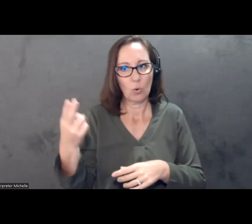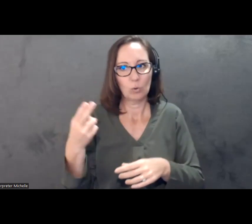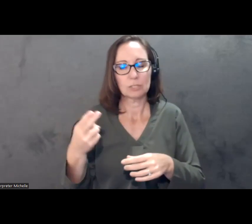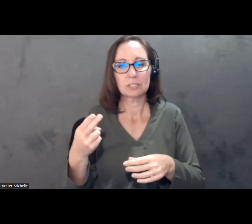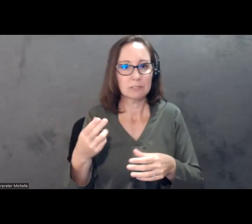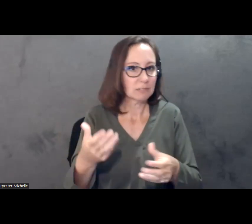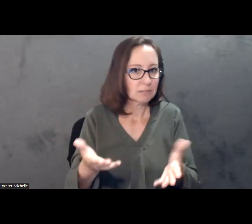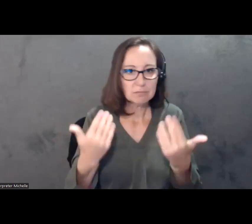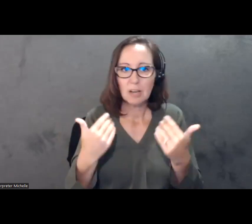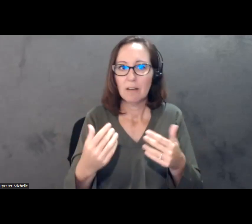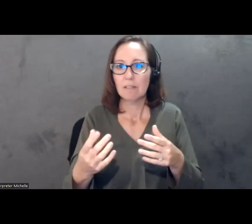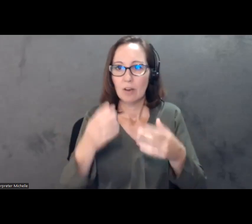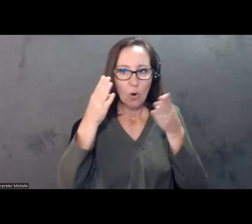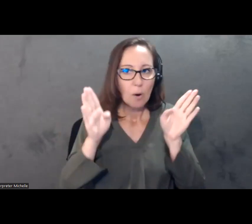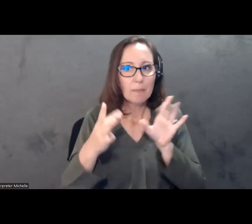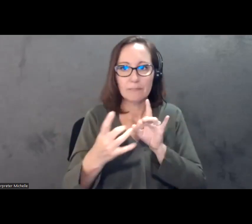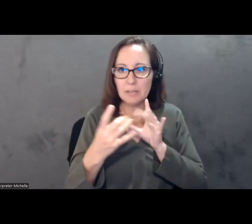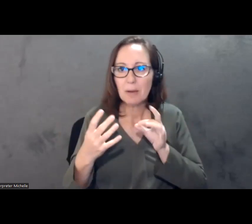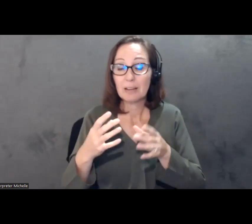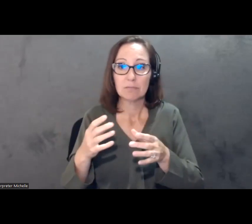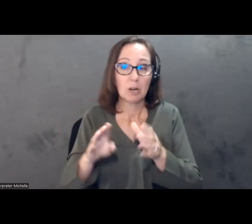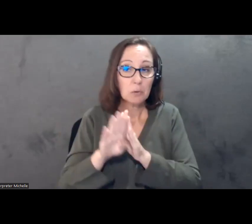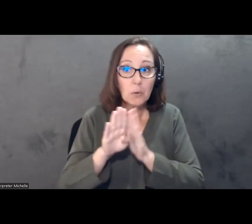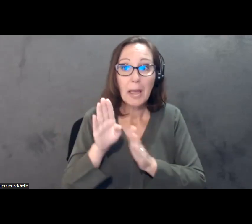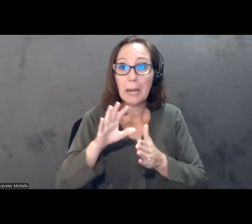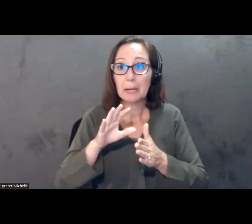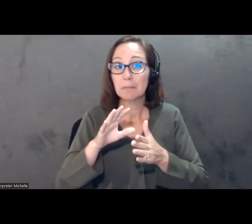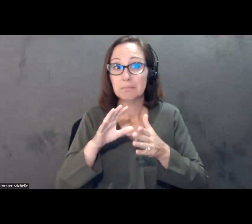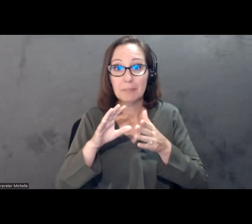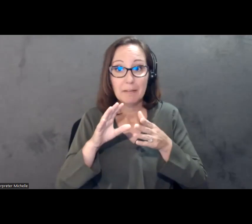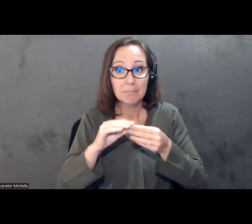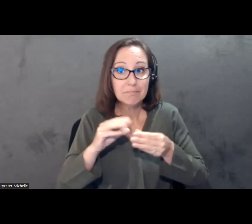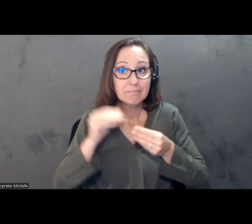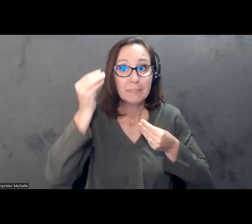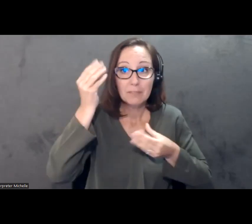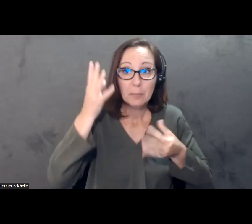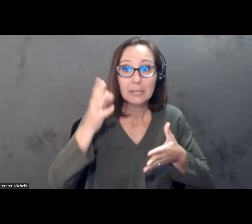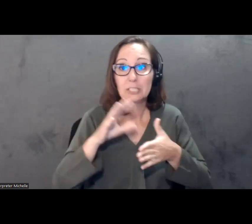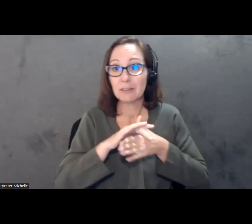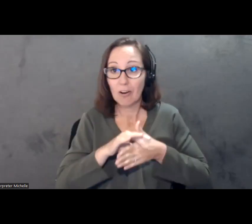pieces maybe need to be created, because once it's created, we'd be able to share it out with everyone.